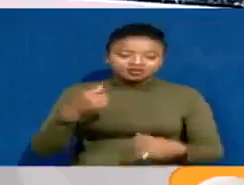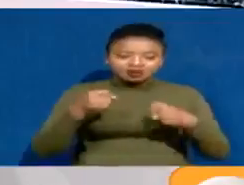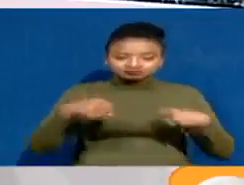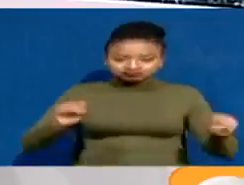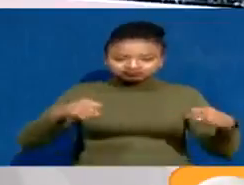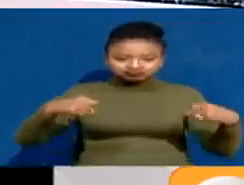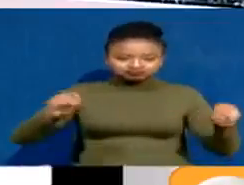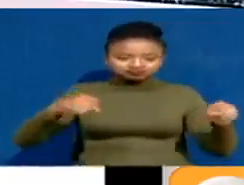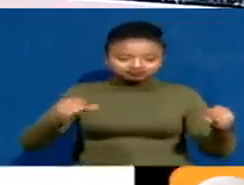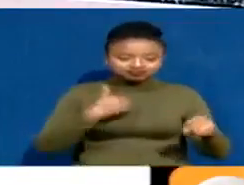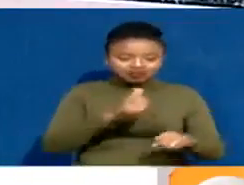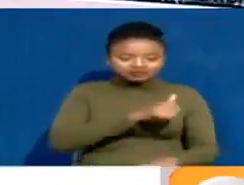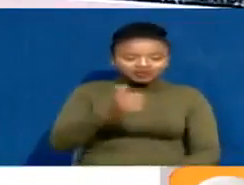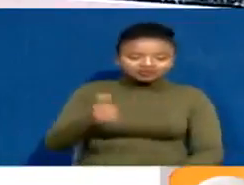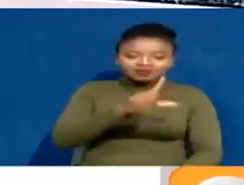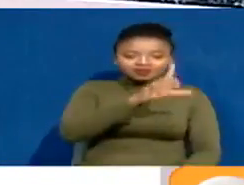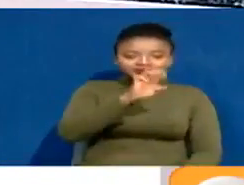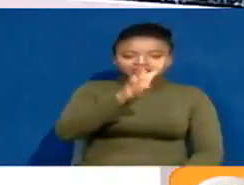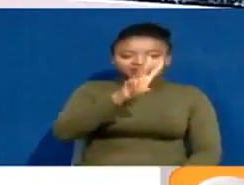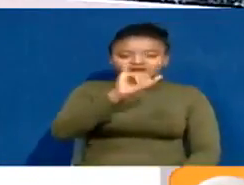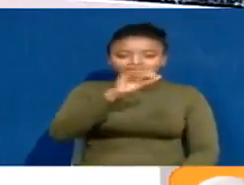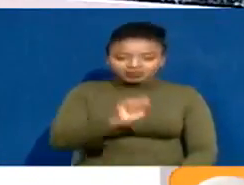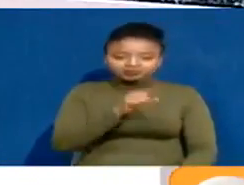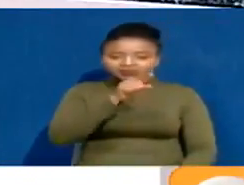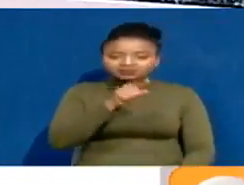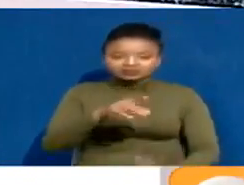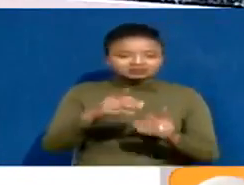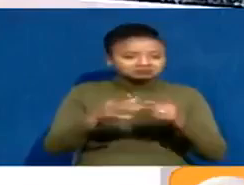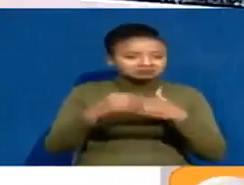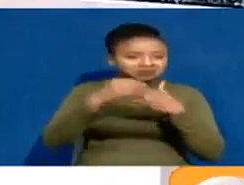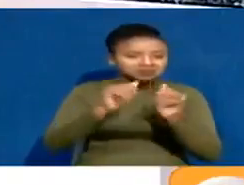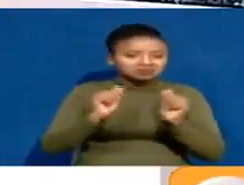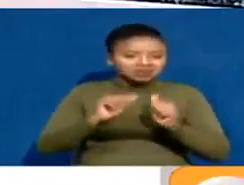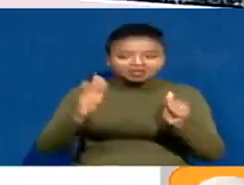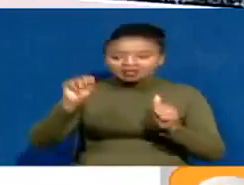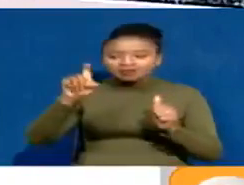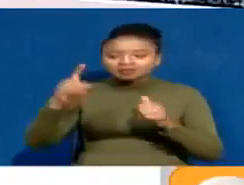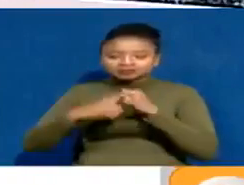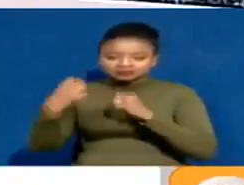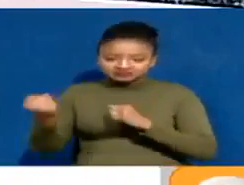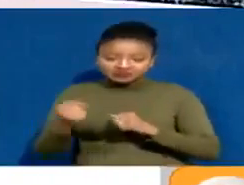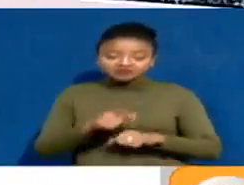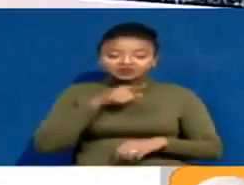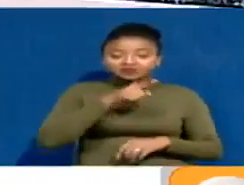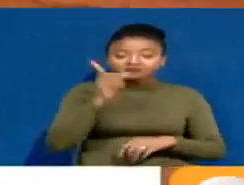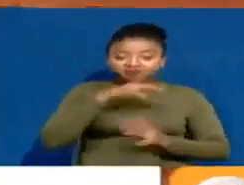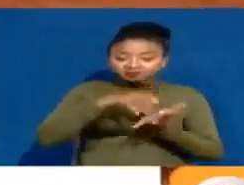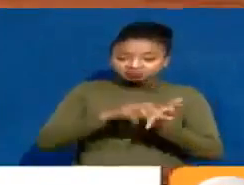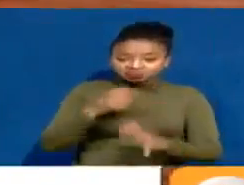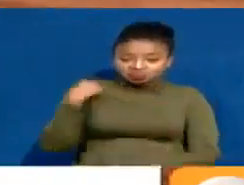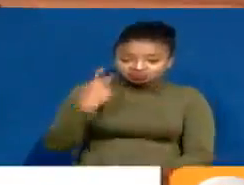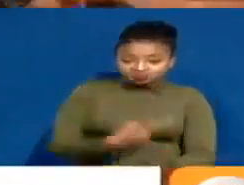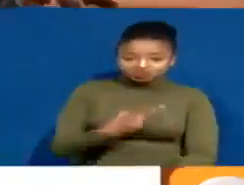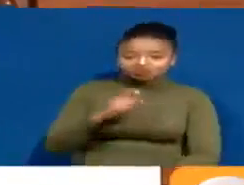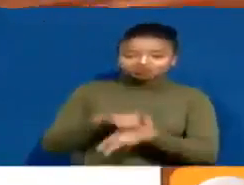Motorsport and Lewis Ogonyi triumphed the MX65 category. In the fifth round of the National Motocross Championships, Ogonyi finished second in the first